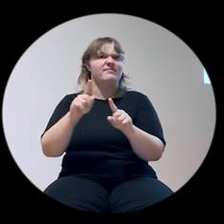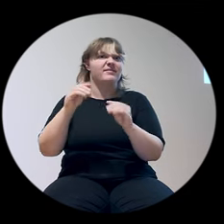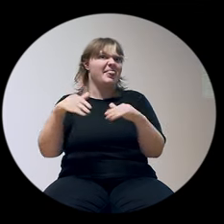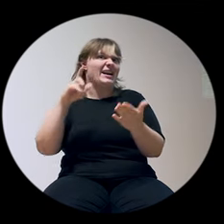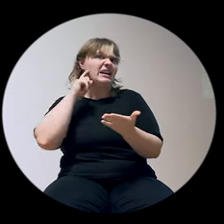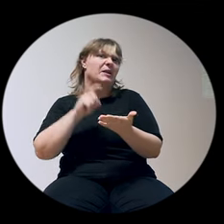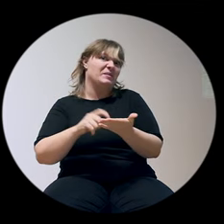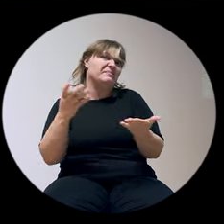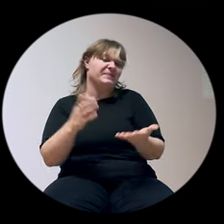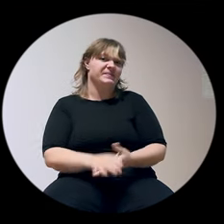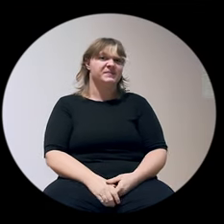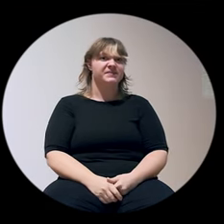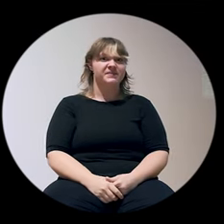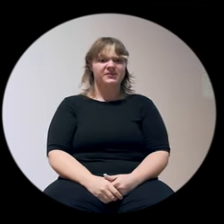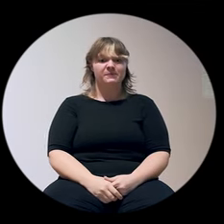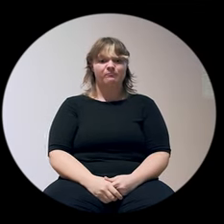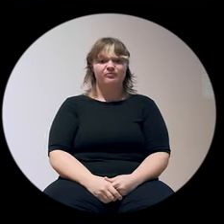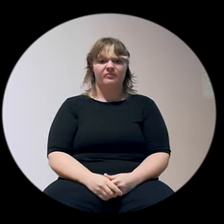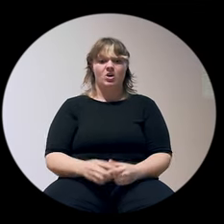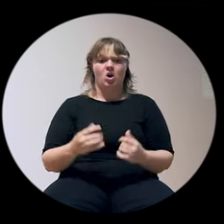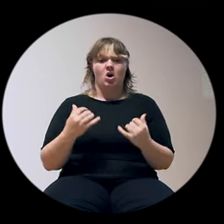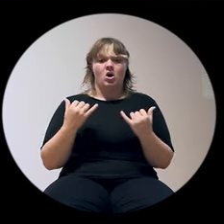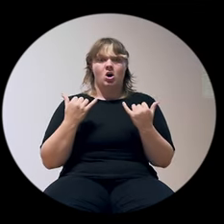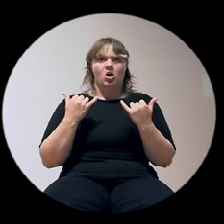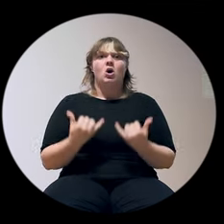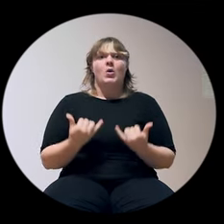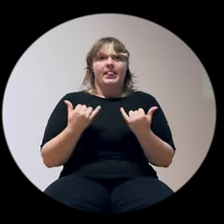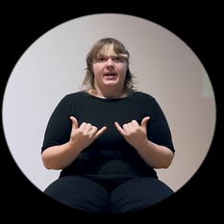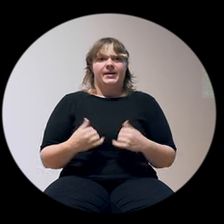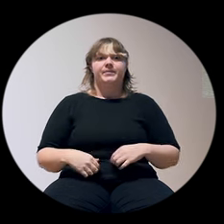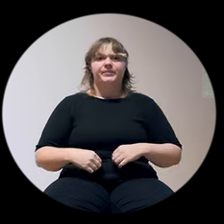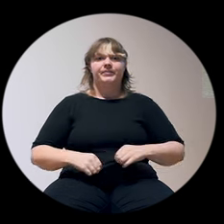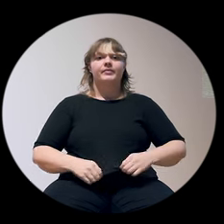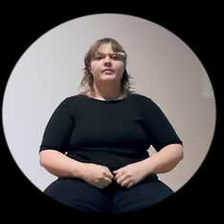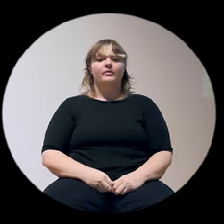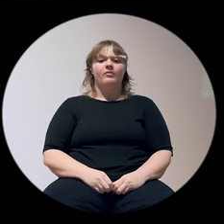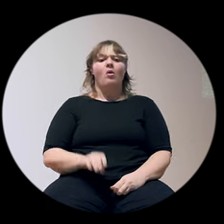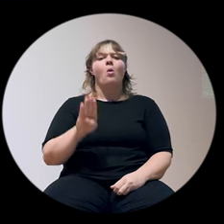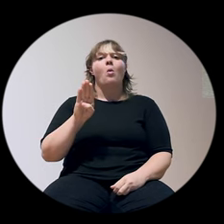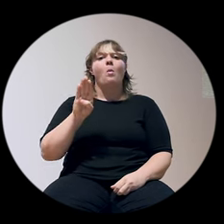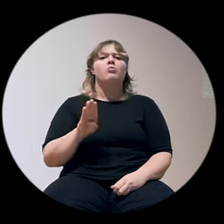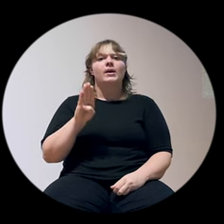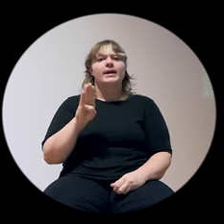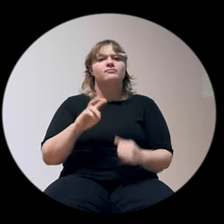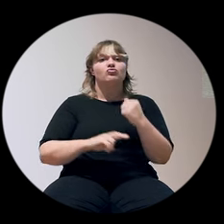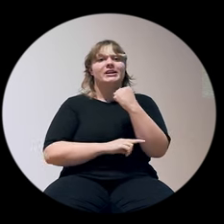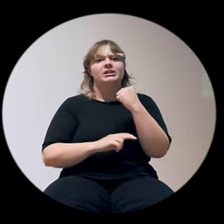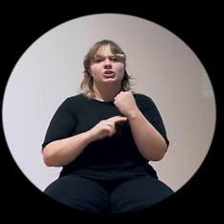Currently, in Brooklyn Bridge Park.